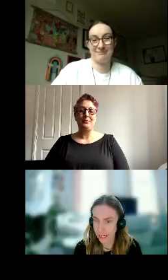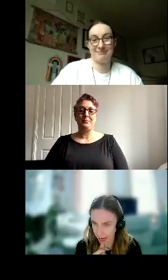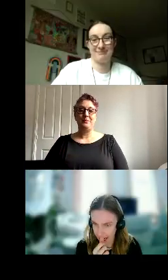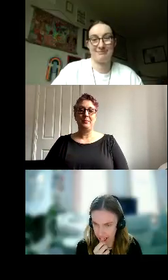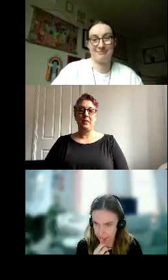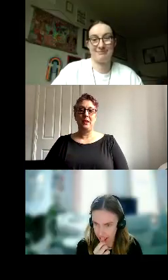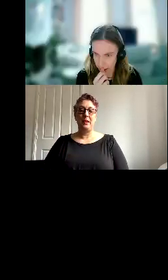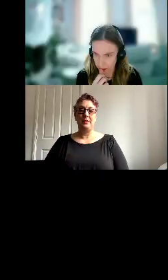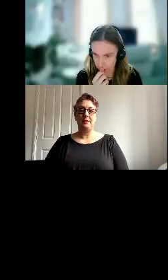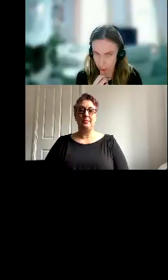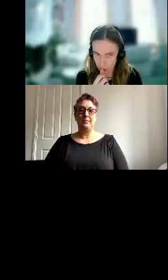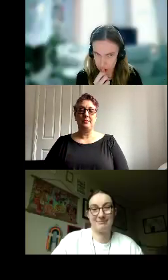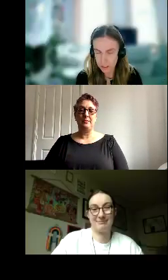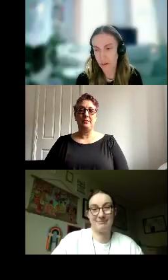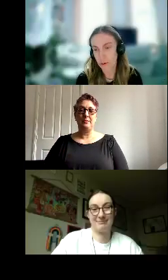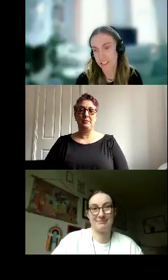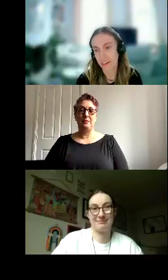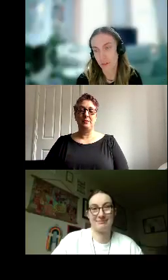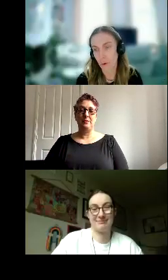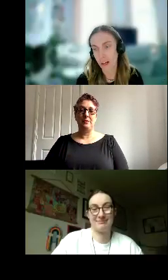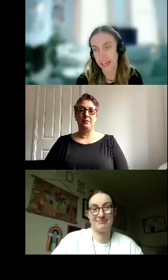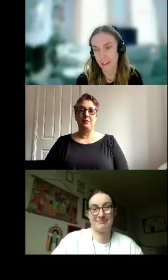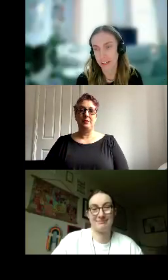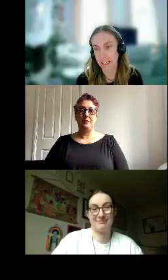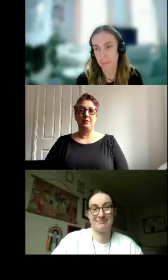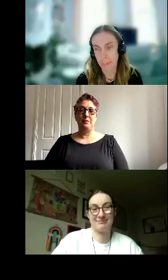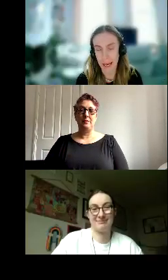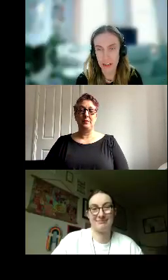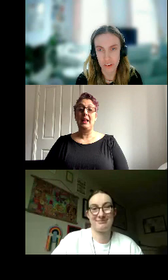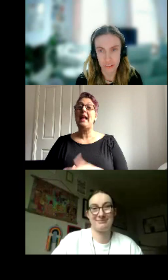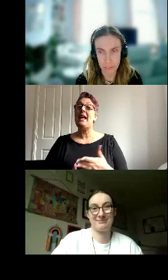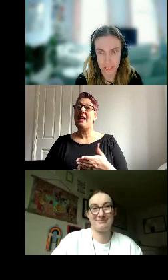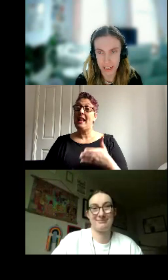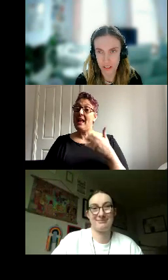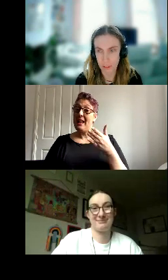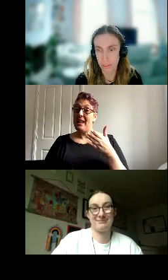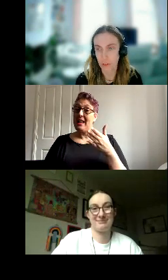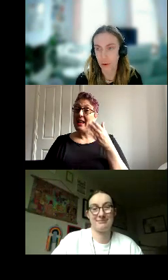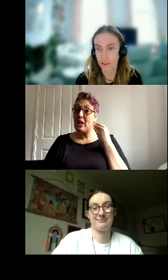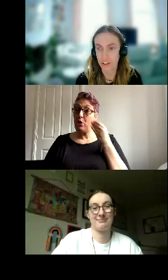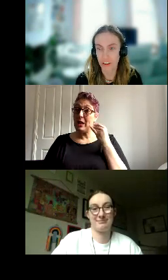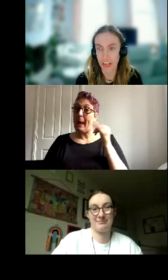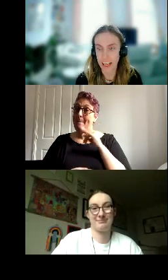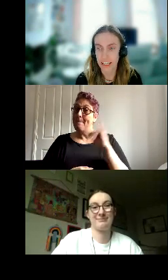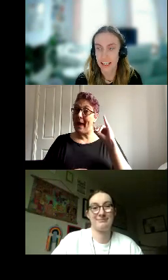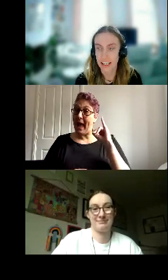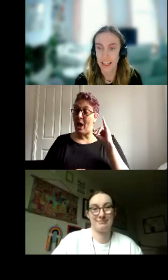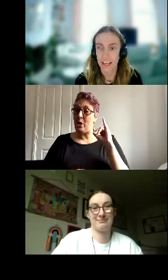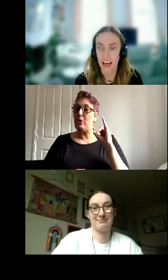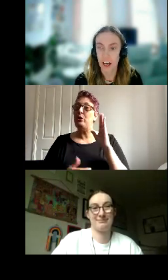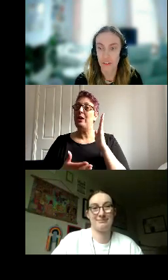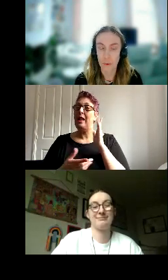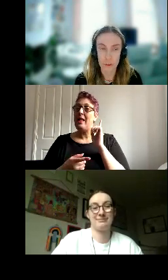So we had the most voting for hearing impaired, 50% of people voted for that.